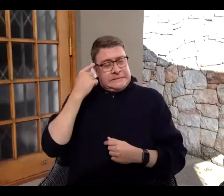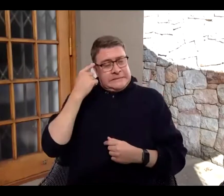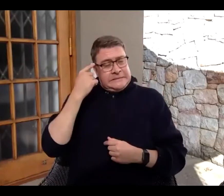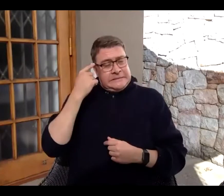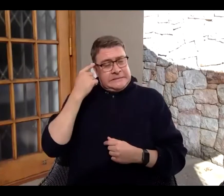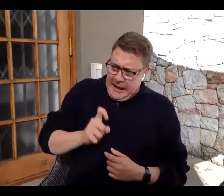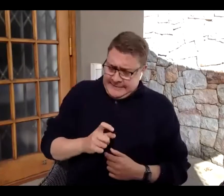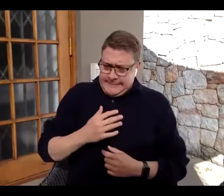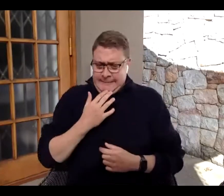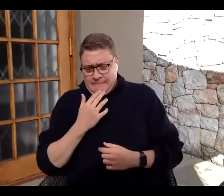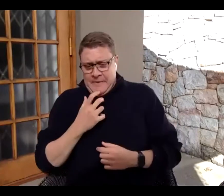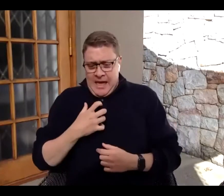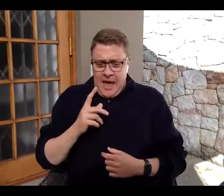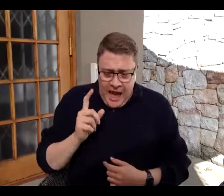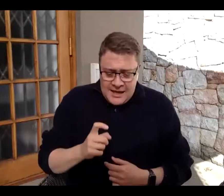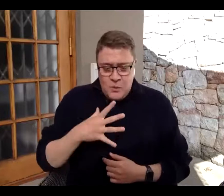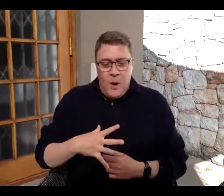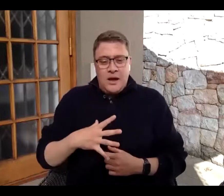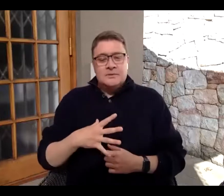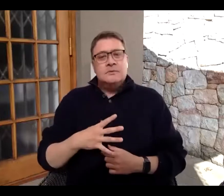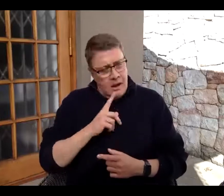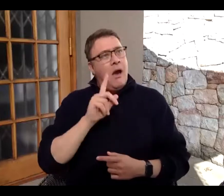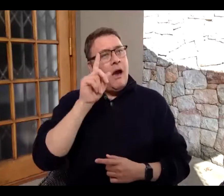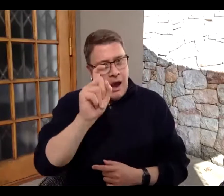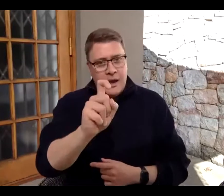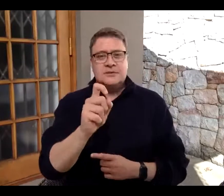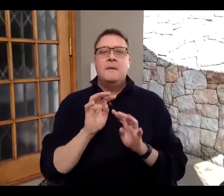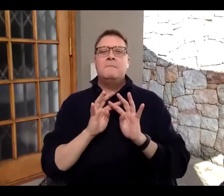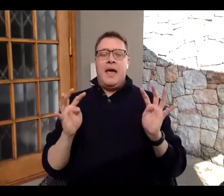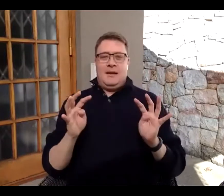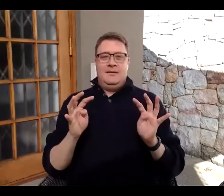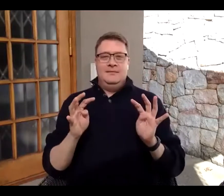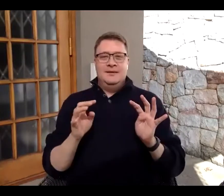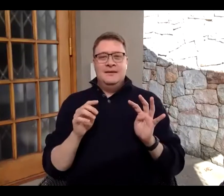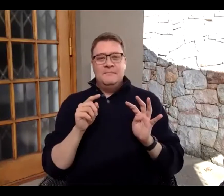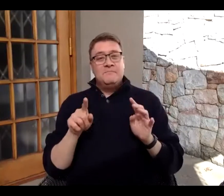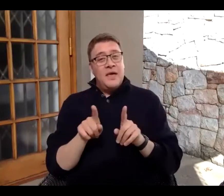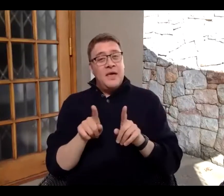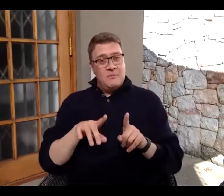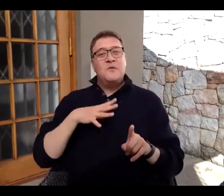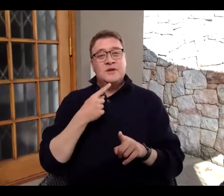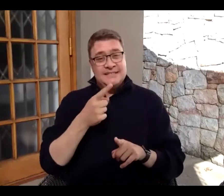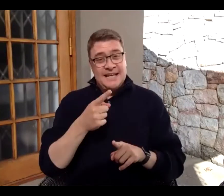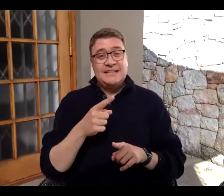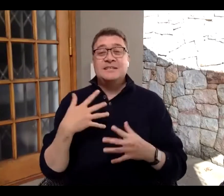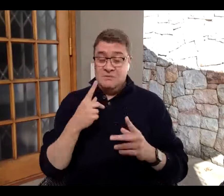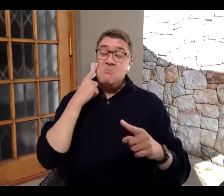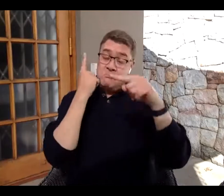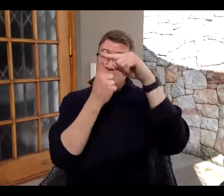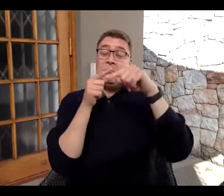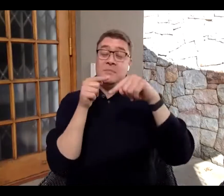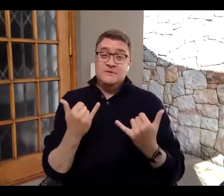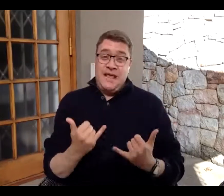them and direct them at our panelists, because that is, like what we said, that is the whole purpose of today's session.